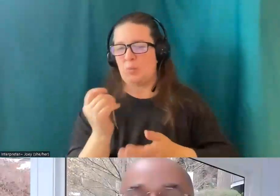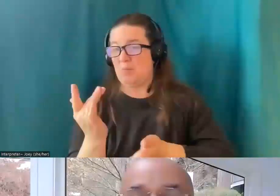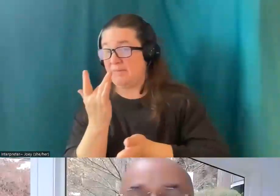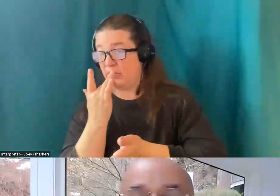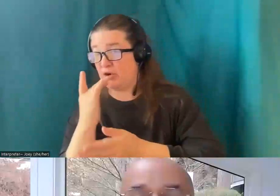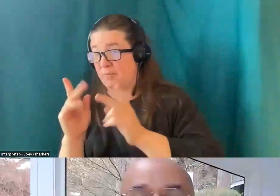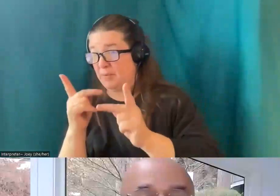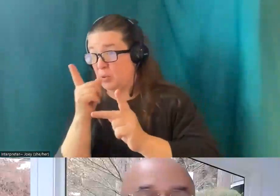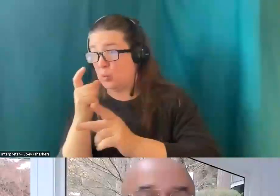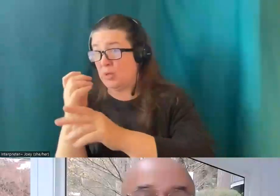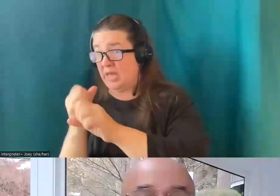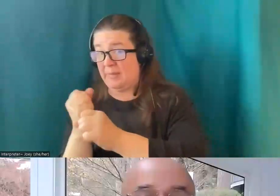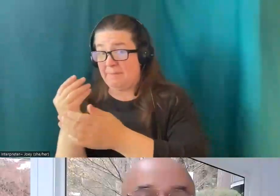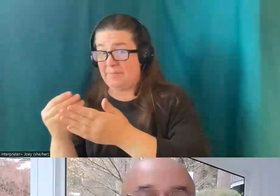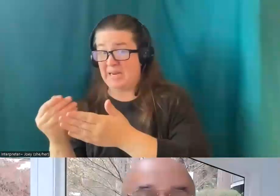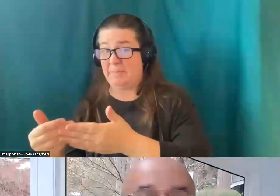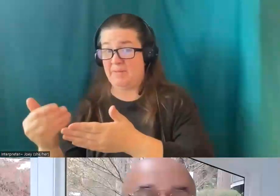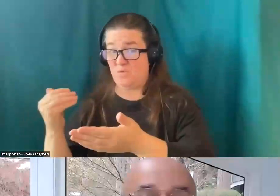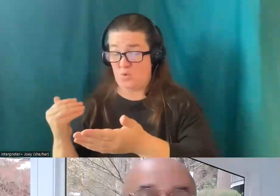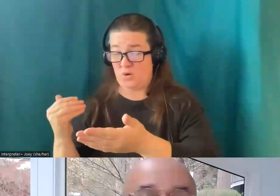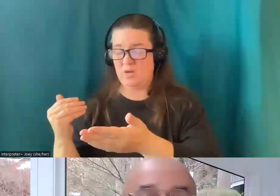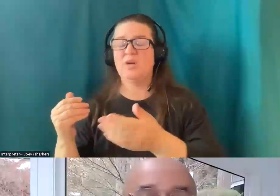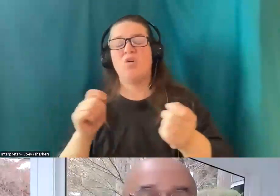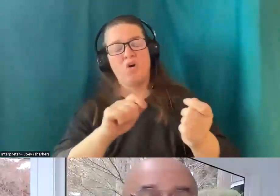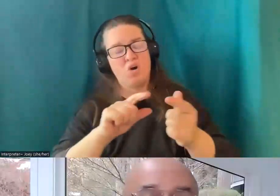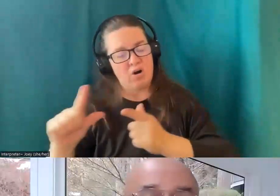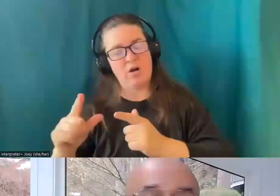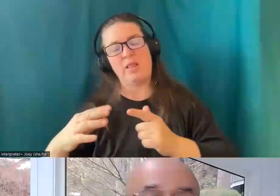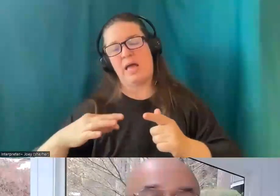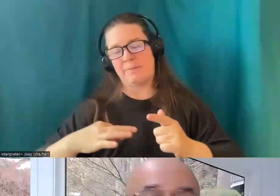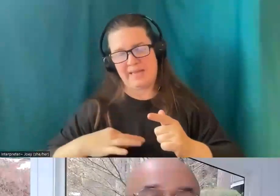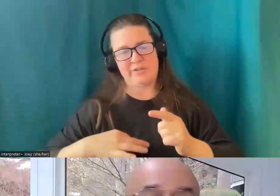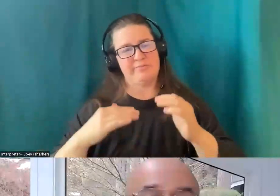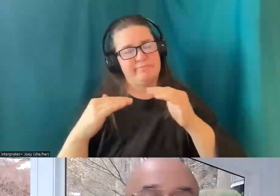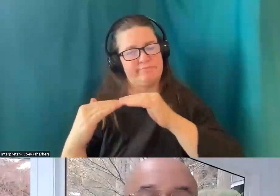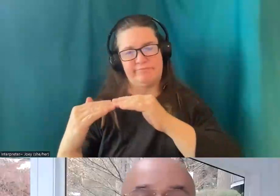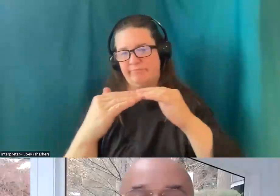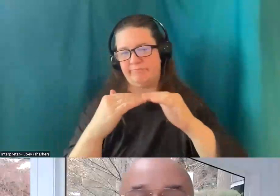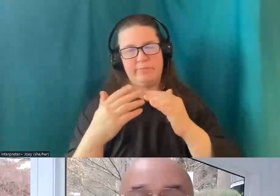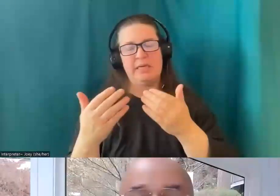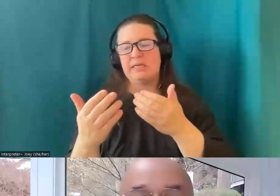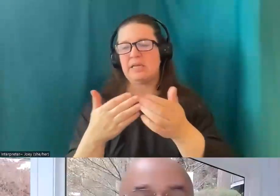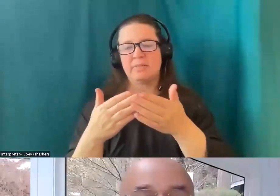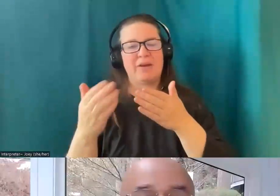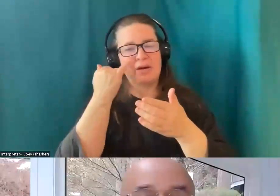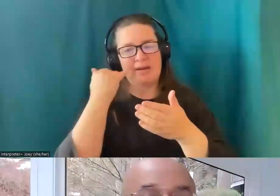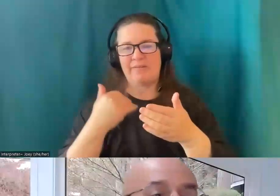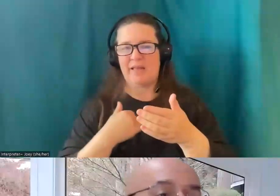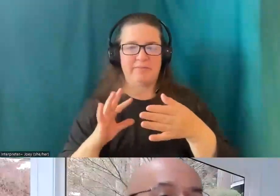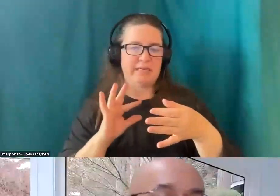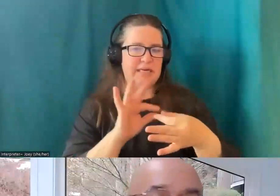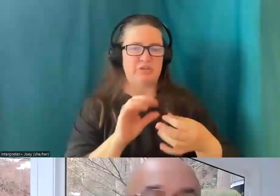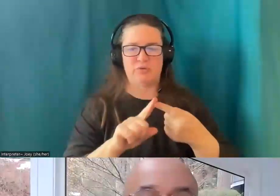eligibility requirements, and we'll be assessing all applications independent of affiliation with Arts Fund or previous grants.